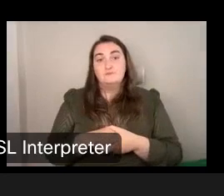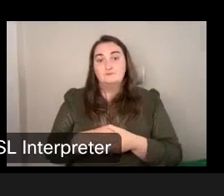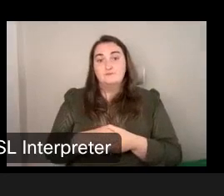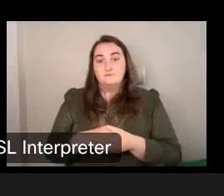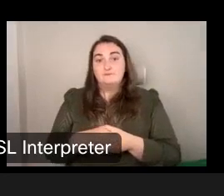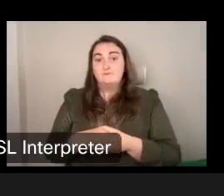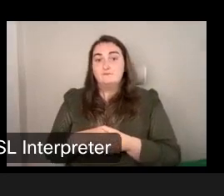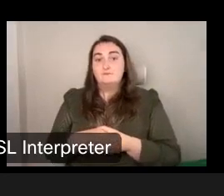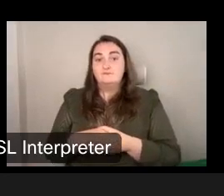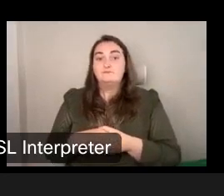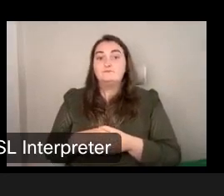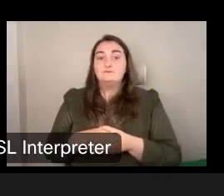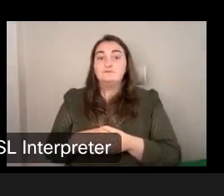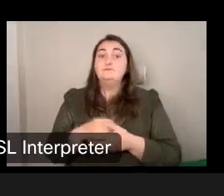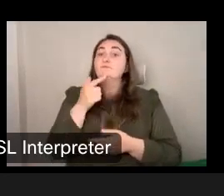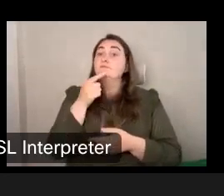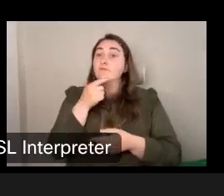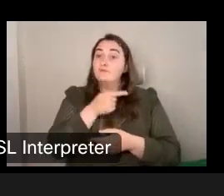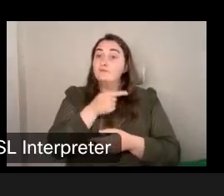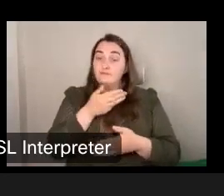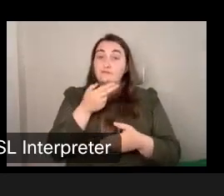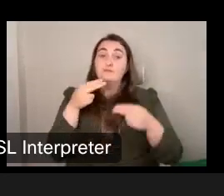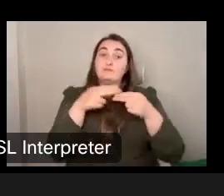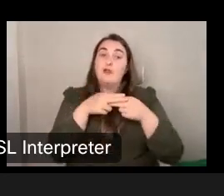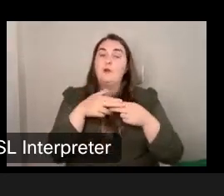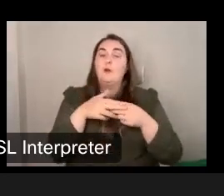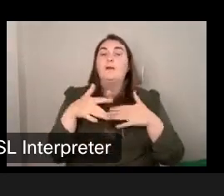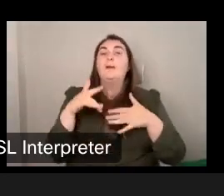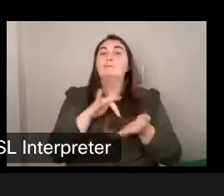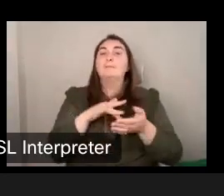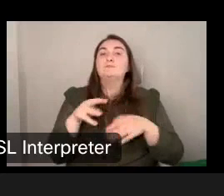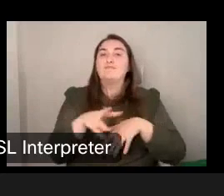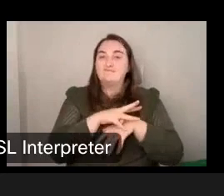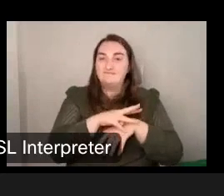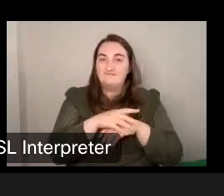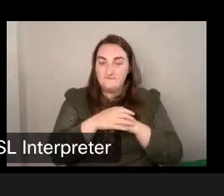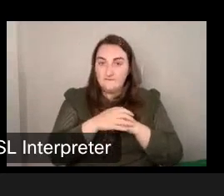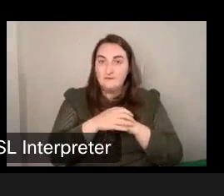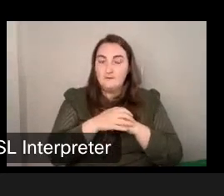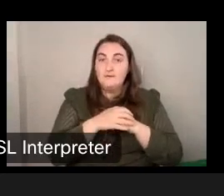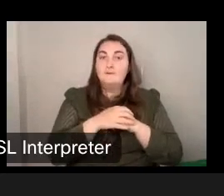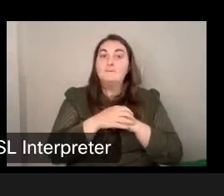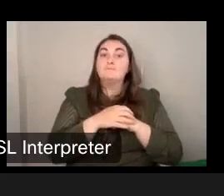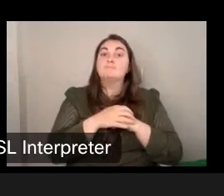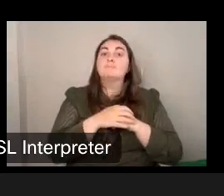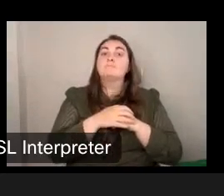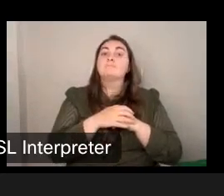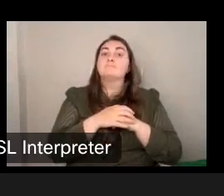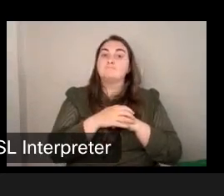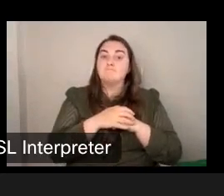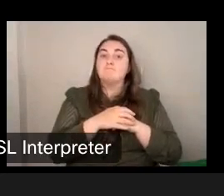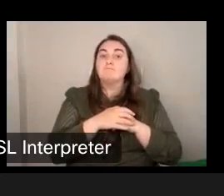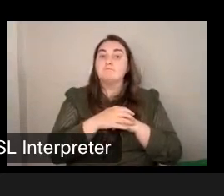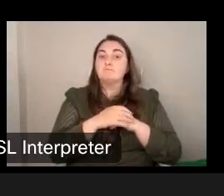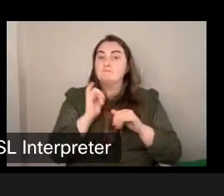This nurse, a midwife, her name is Jacinta Saldana. You might